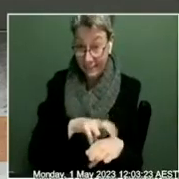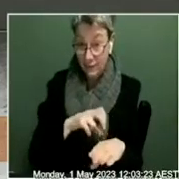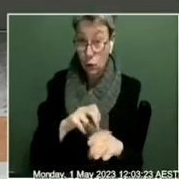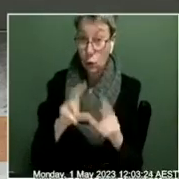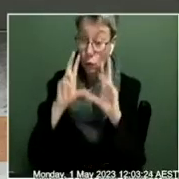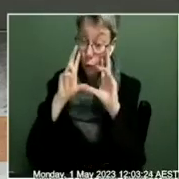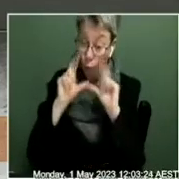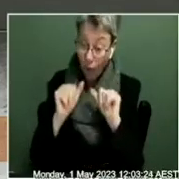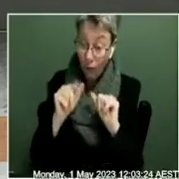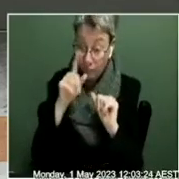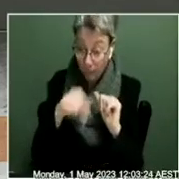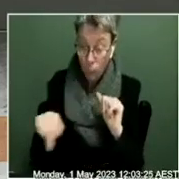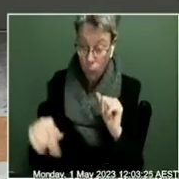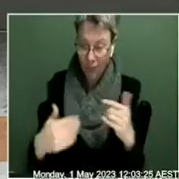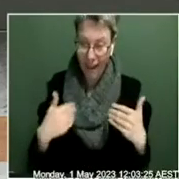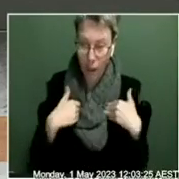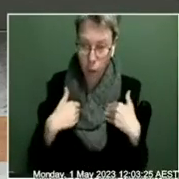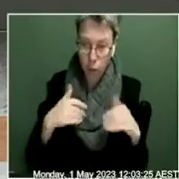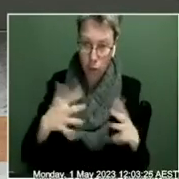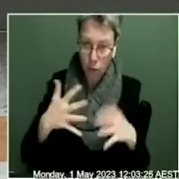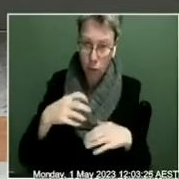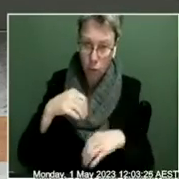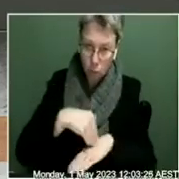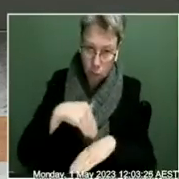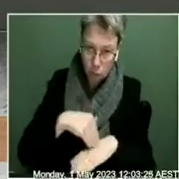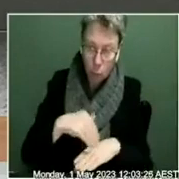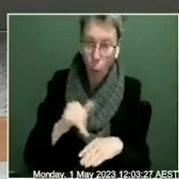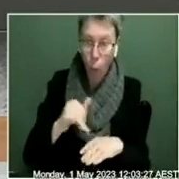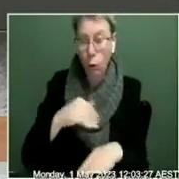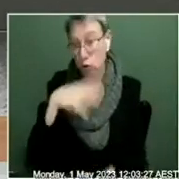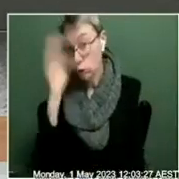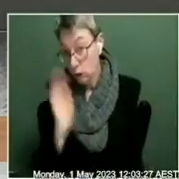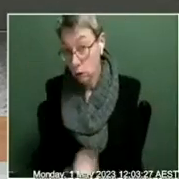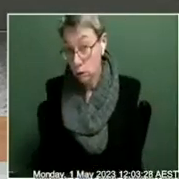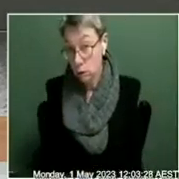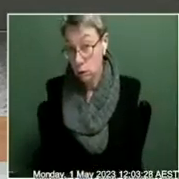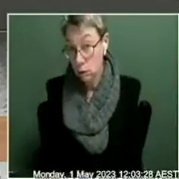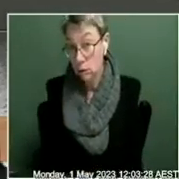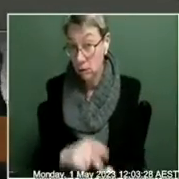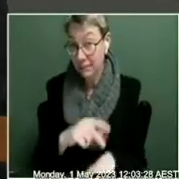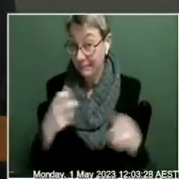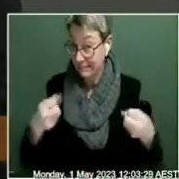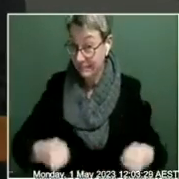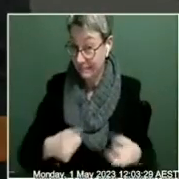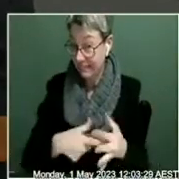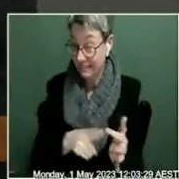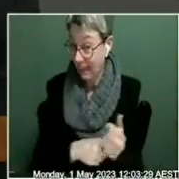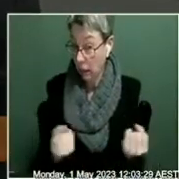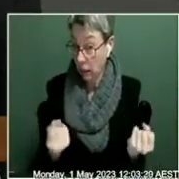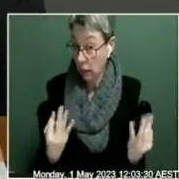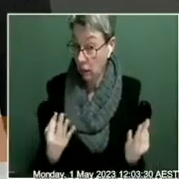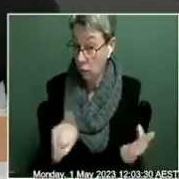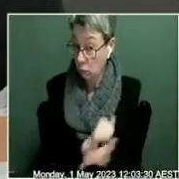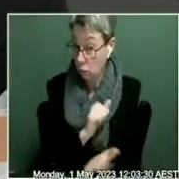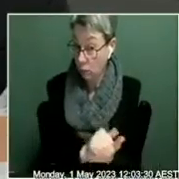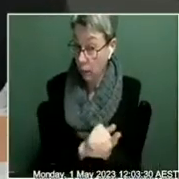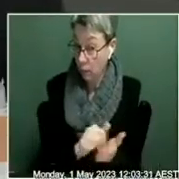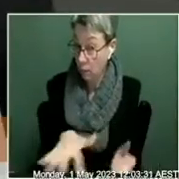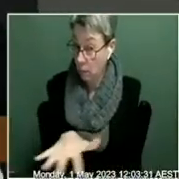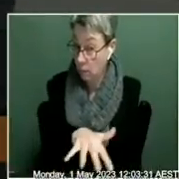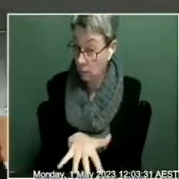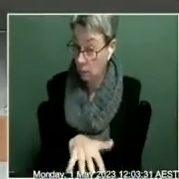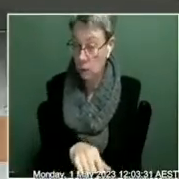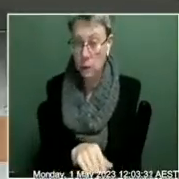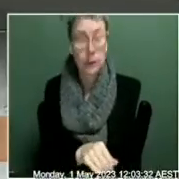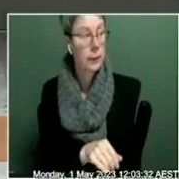I can't comment in detail around current police holding facilities, but I would say that given the